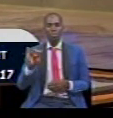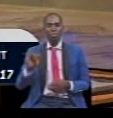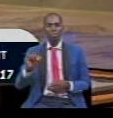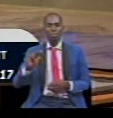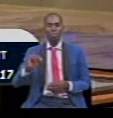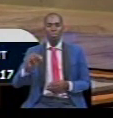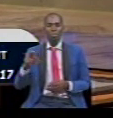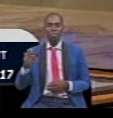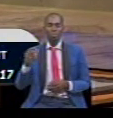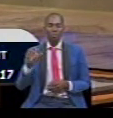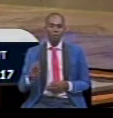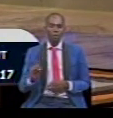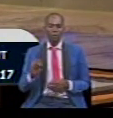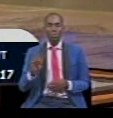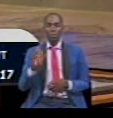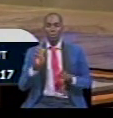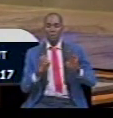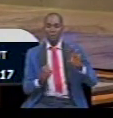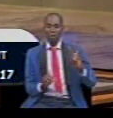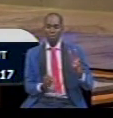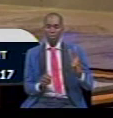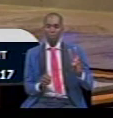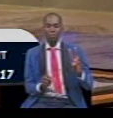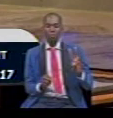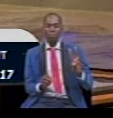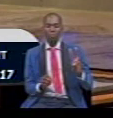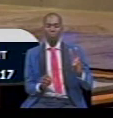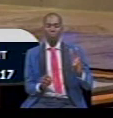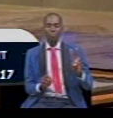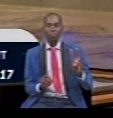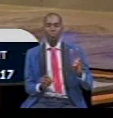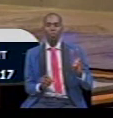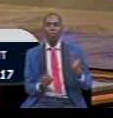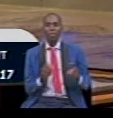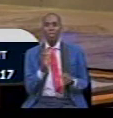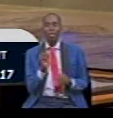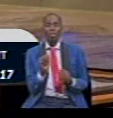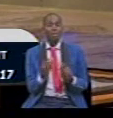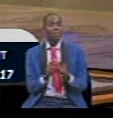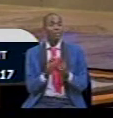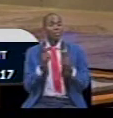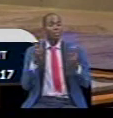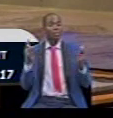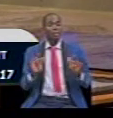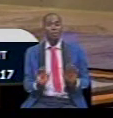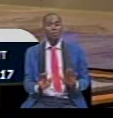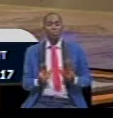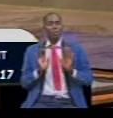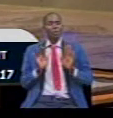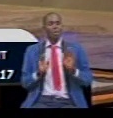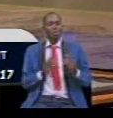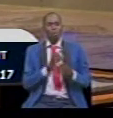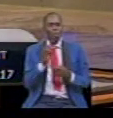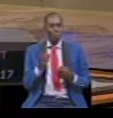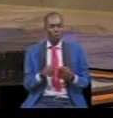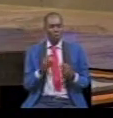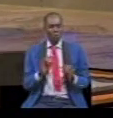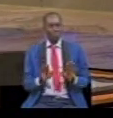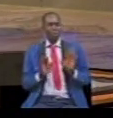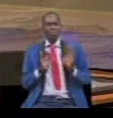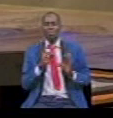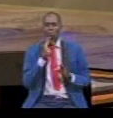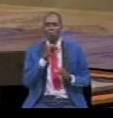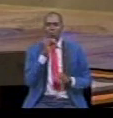2 Kings chapter 6, in great fear, when the fear is